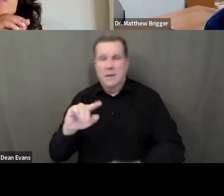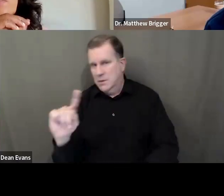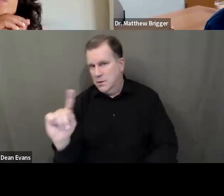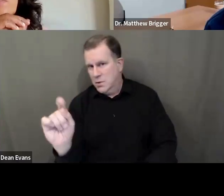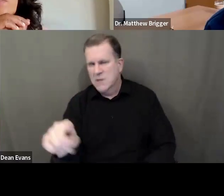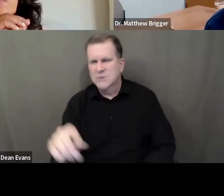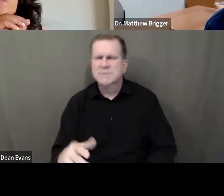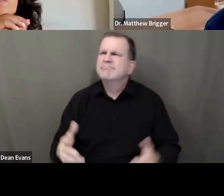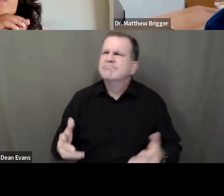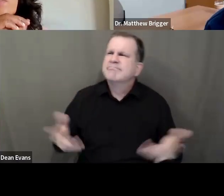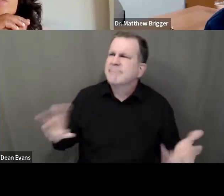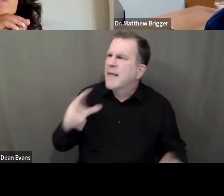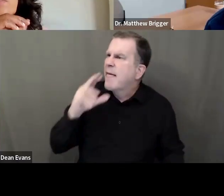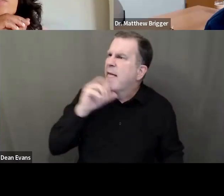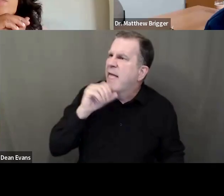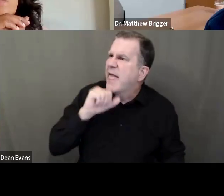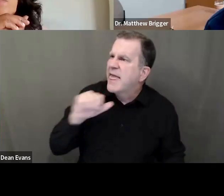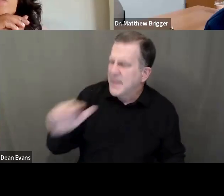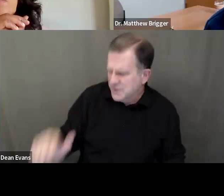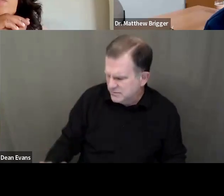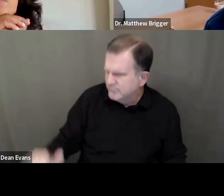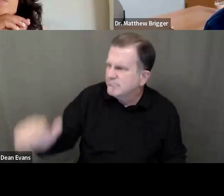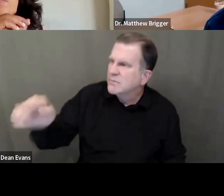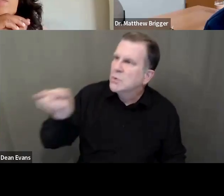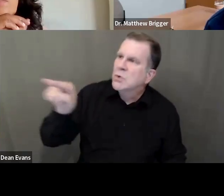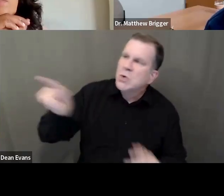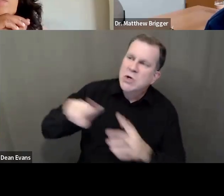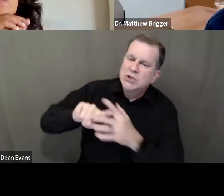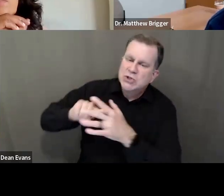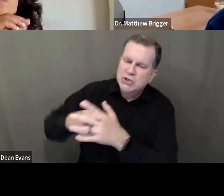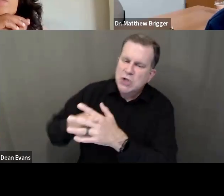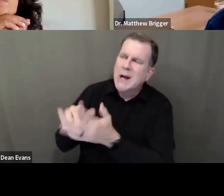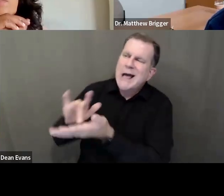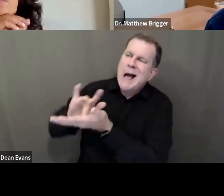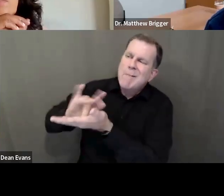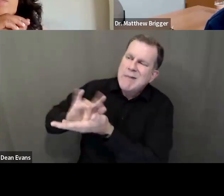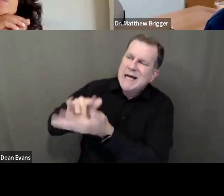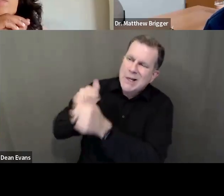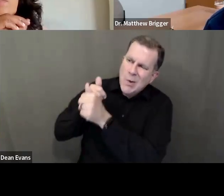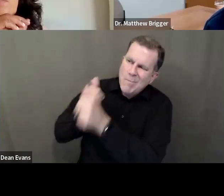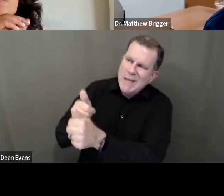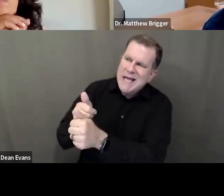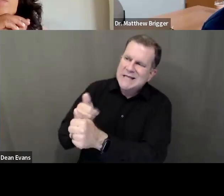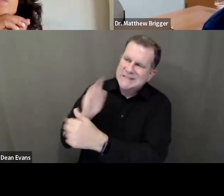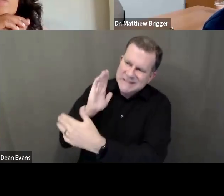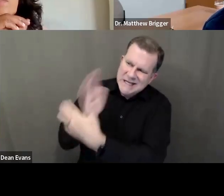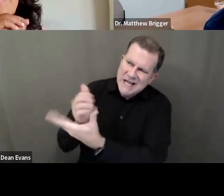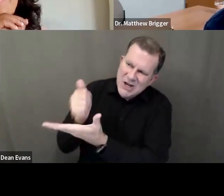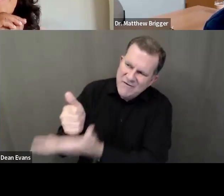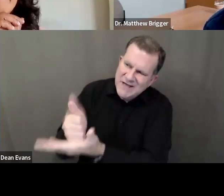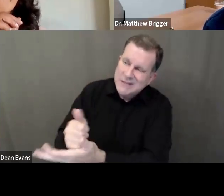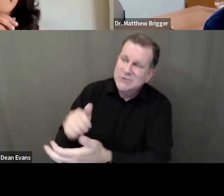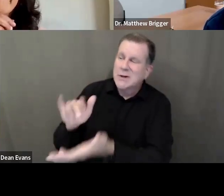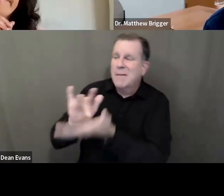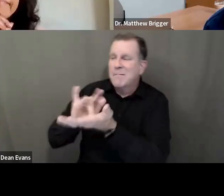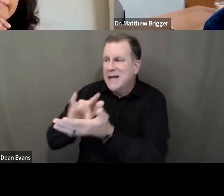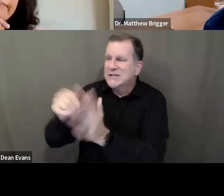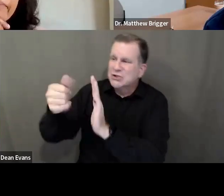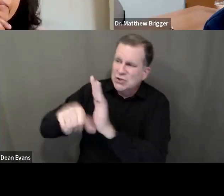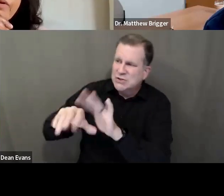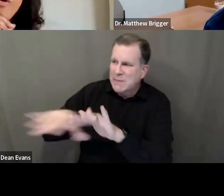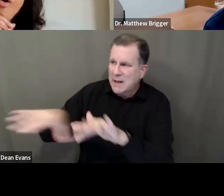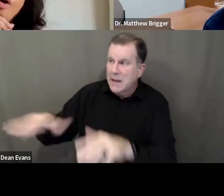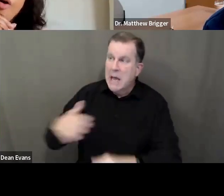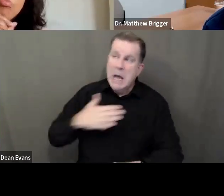what age do you begin doing medical-based interventions, medication, surgery, etc.? My son is